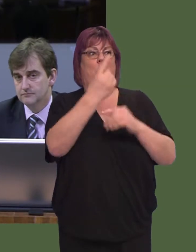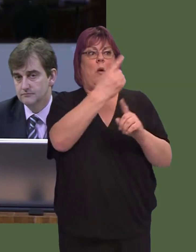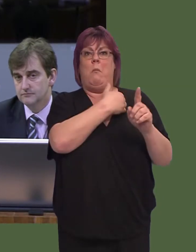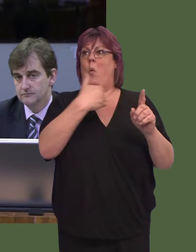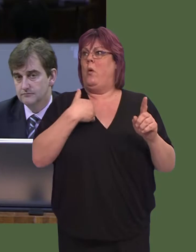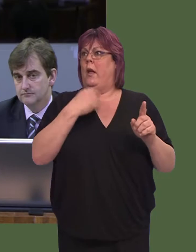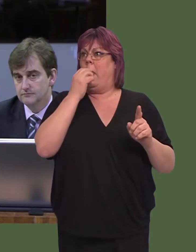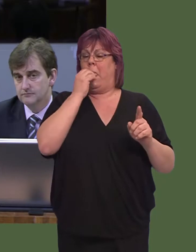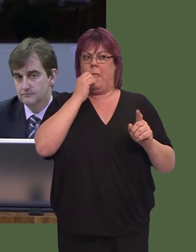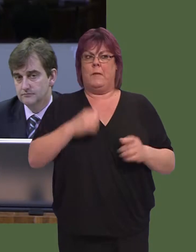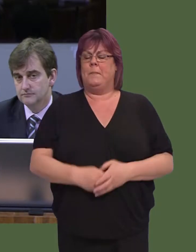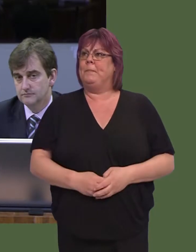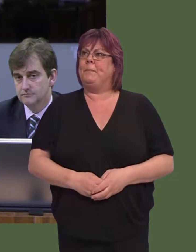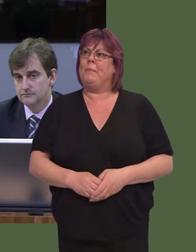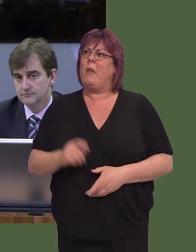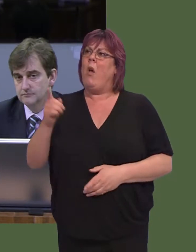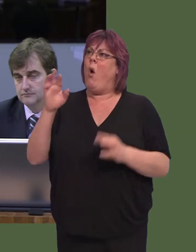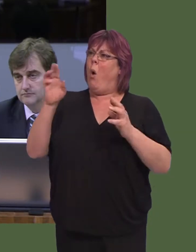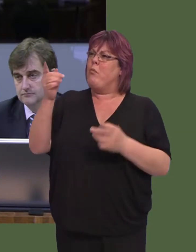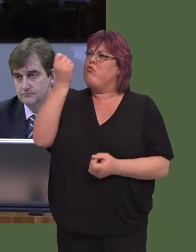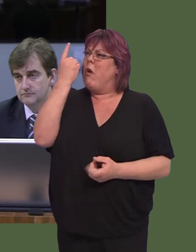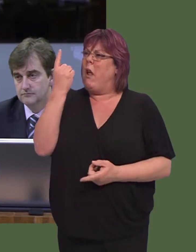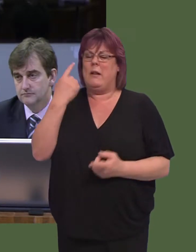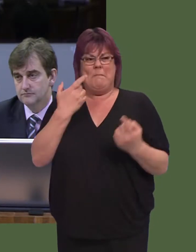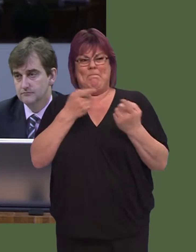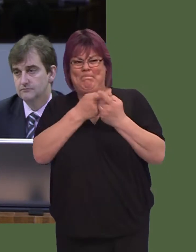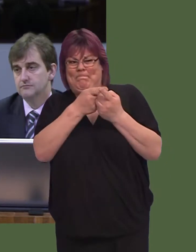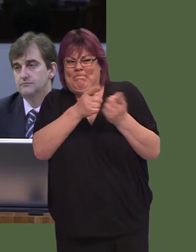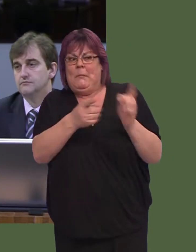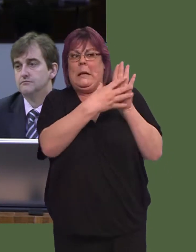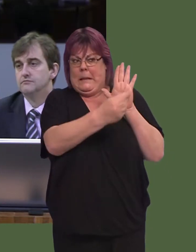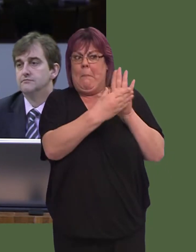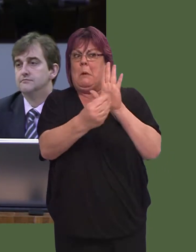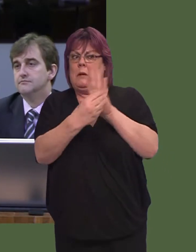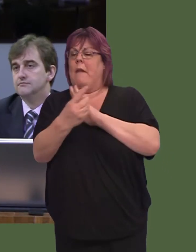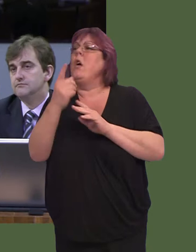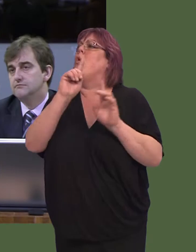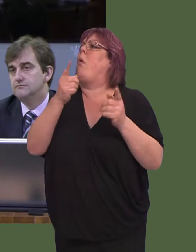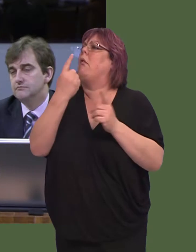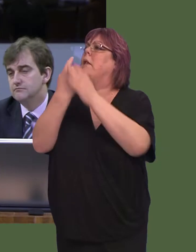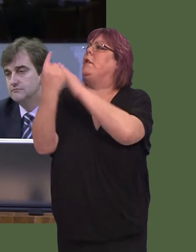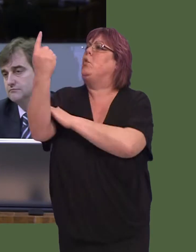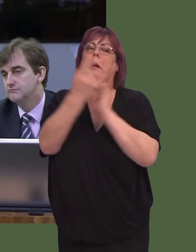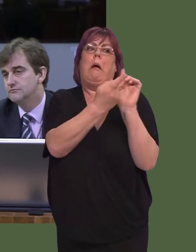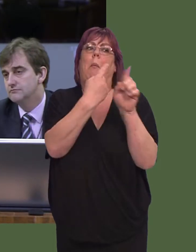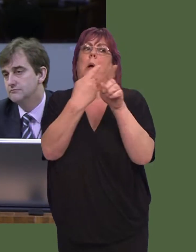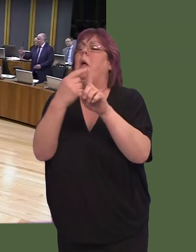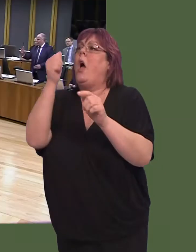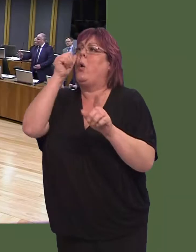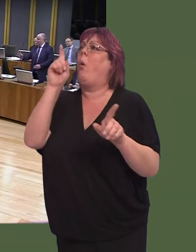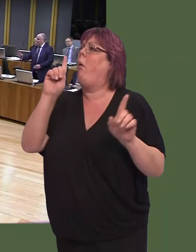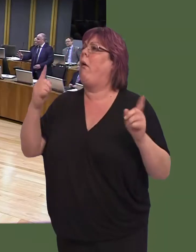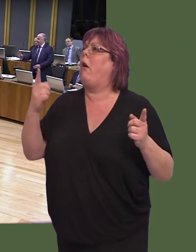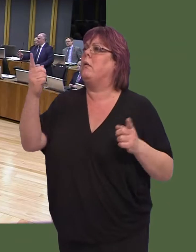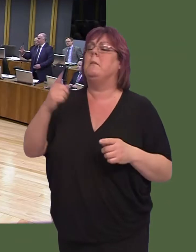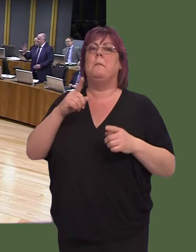morning on Monday morning. I hope that you can recognise that there are these cases out there. I don't look to you to comment on those individual cases because I appreciate you